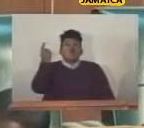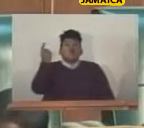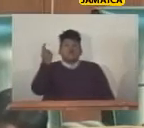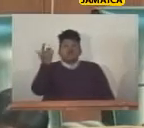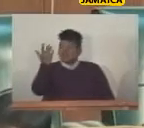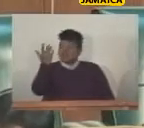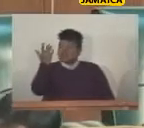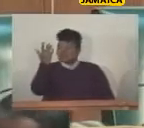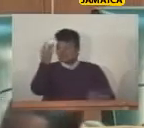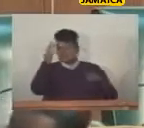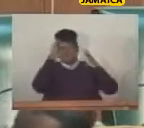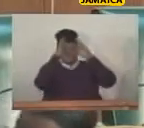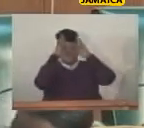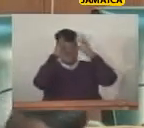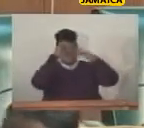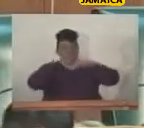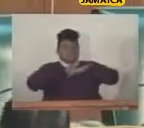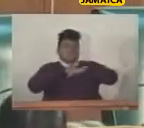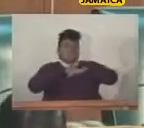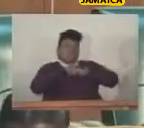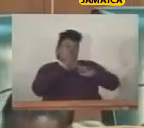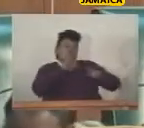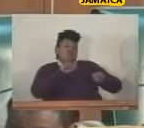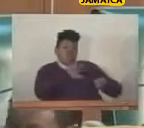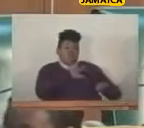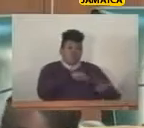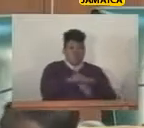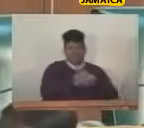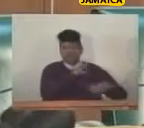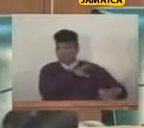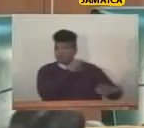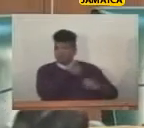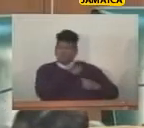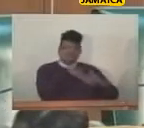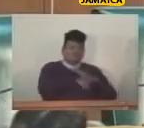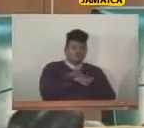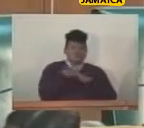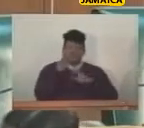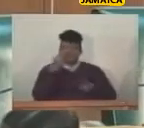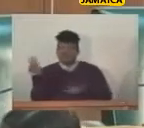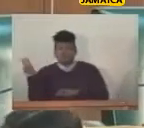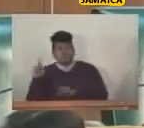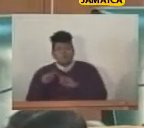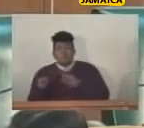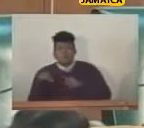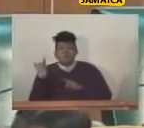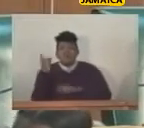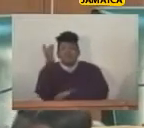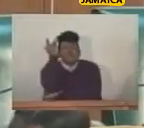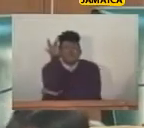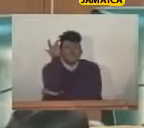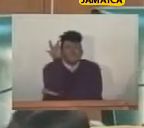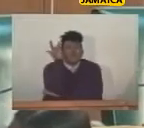creating a security response, but we must also find out